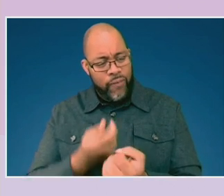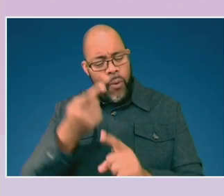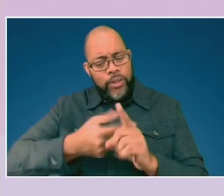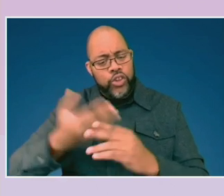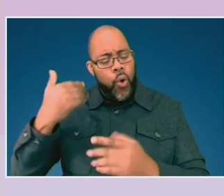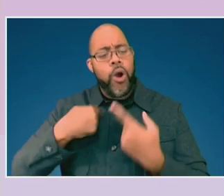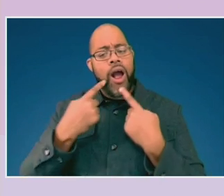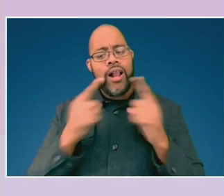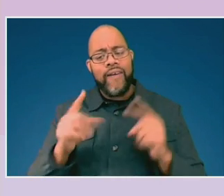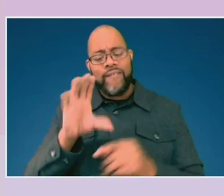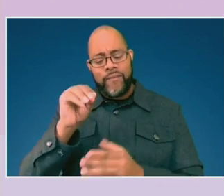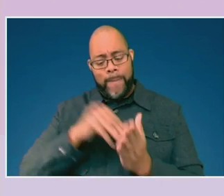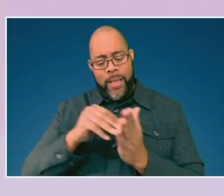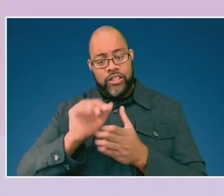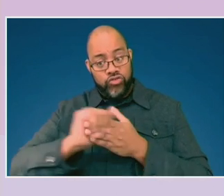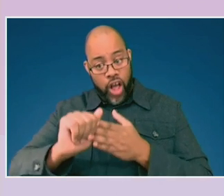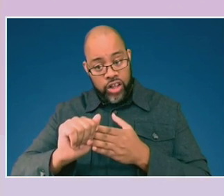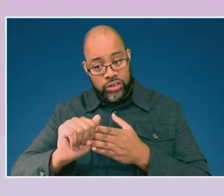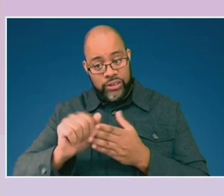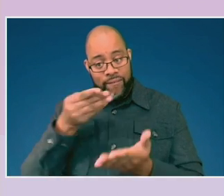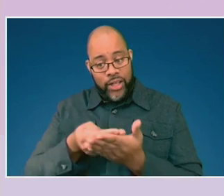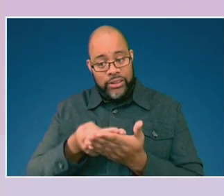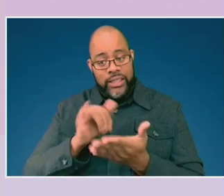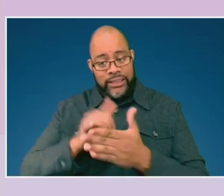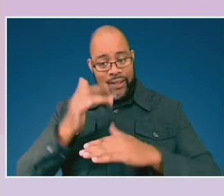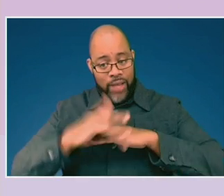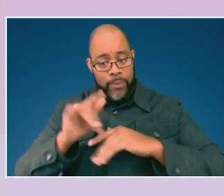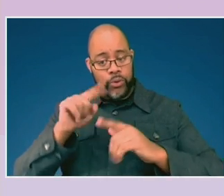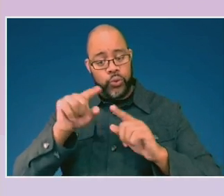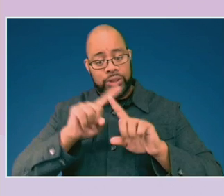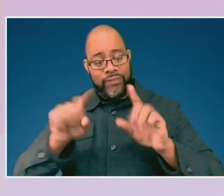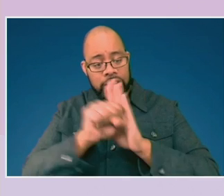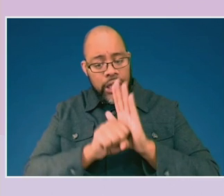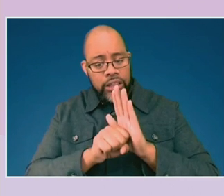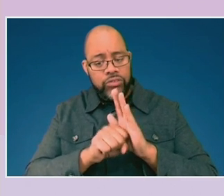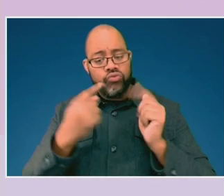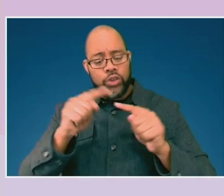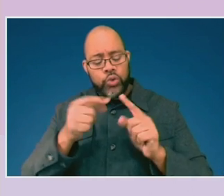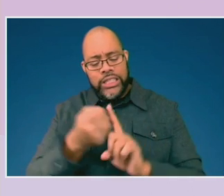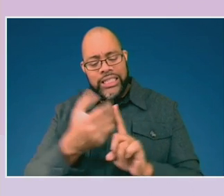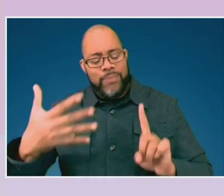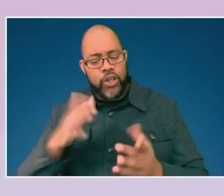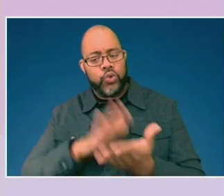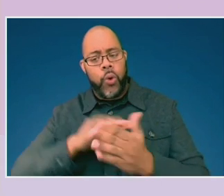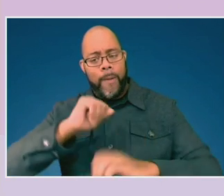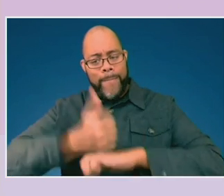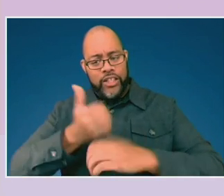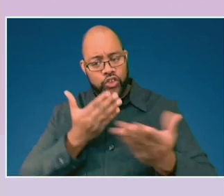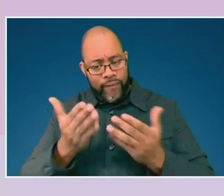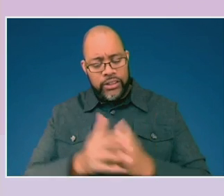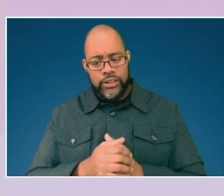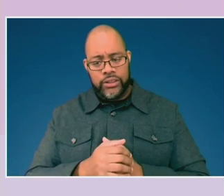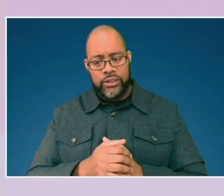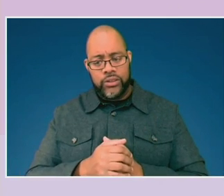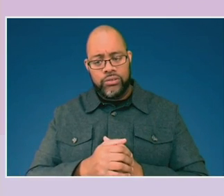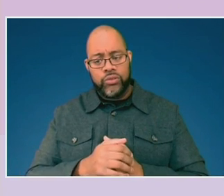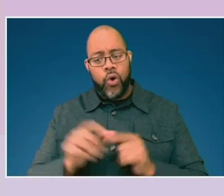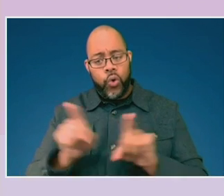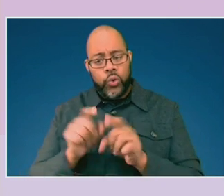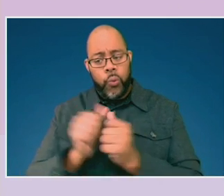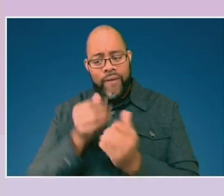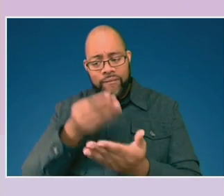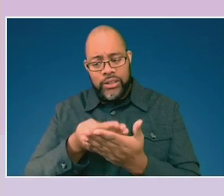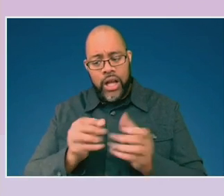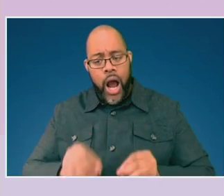announced $50 million in funding that's available to states seeking to expand school-based services. Along with this funding